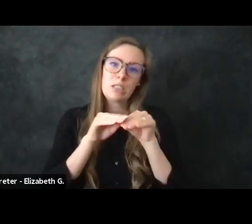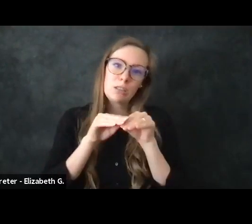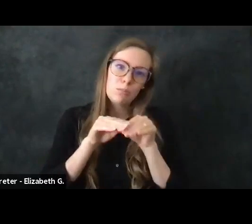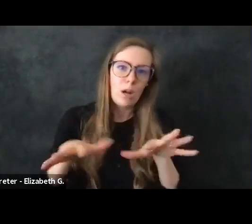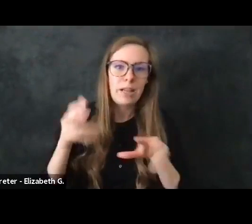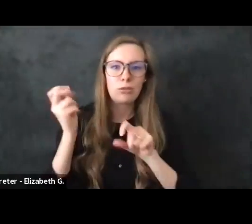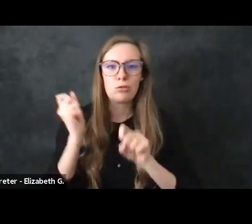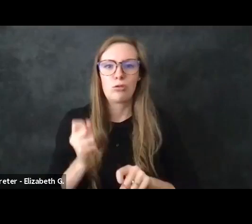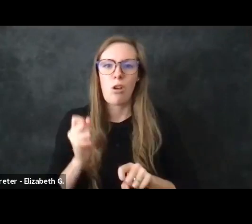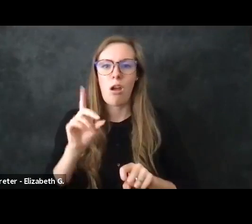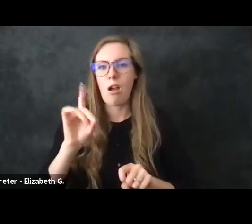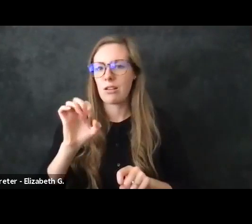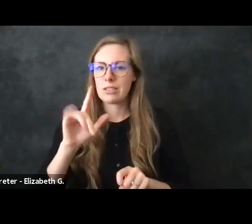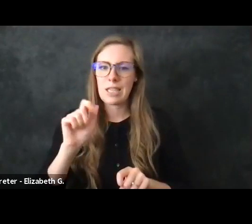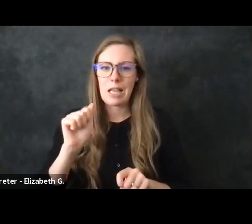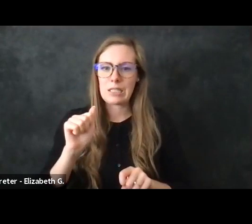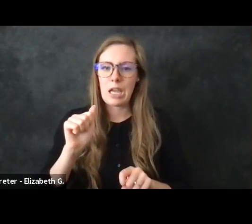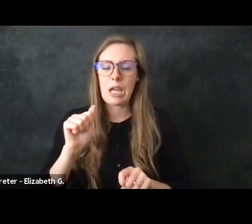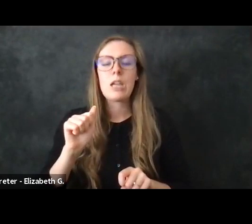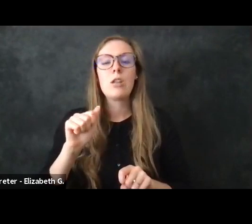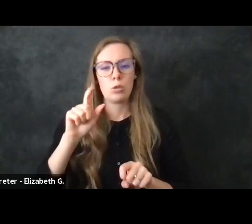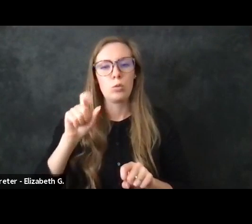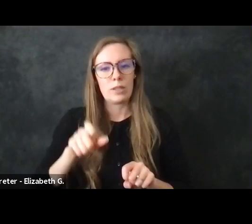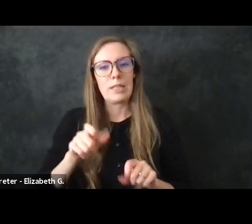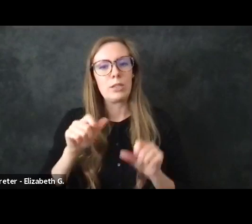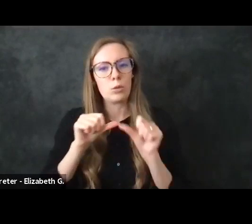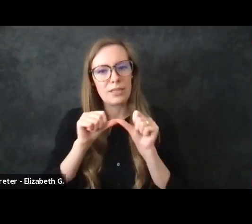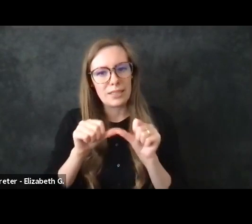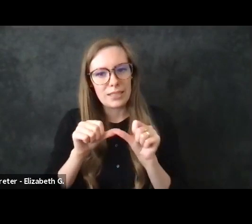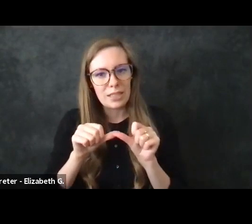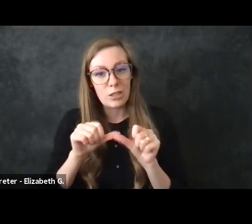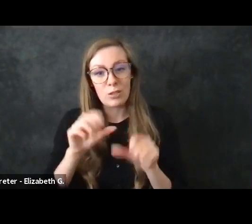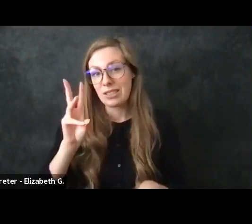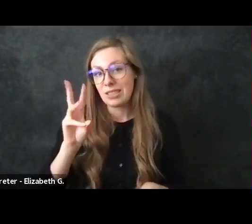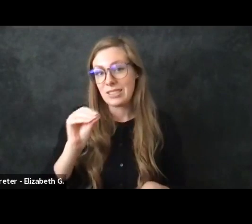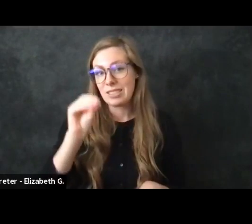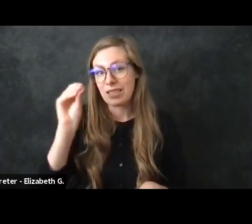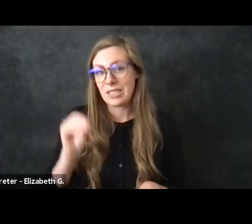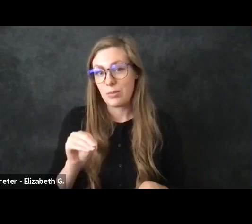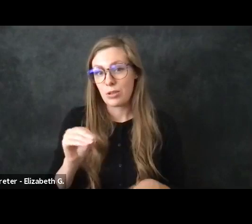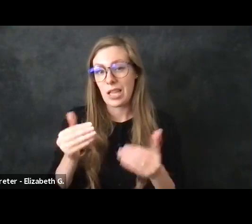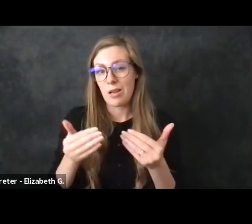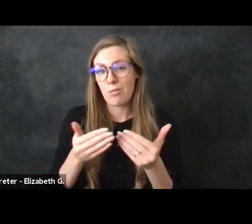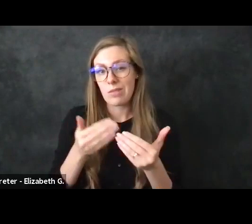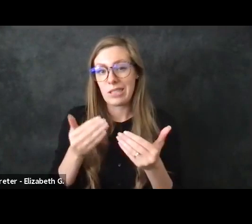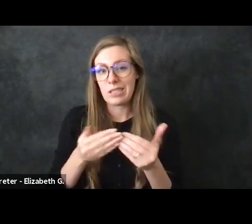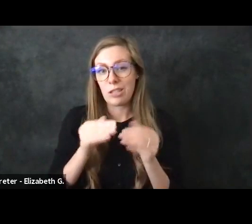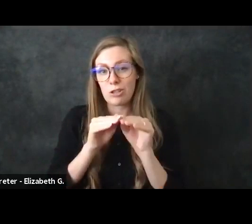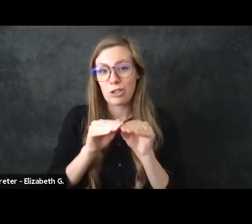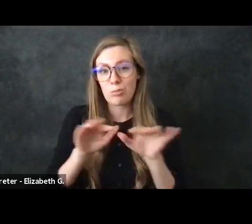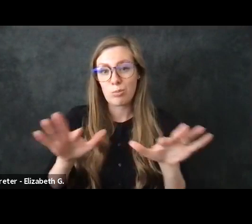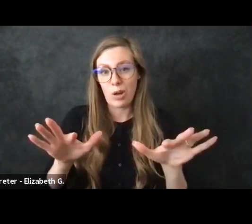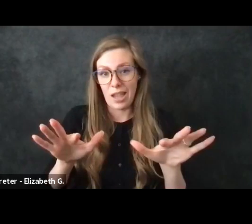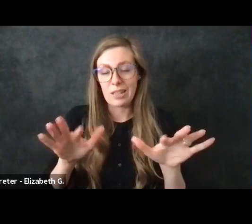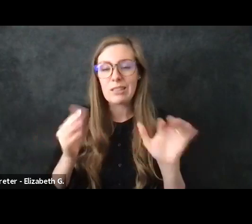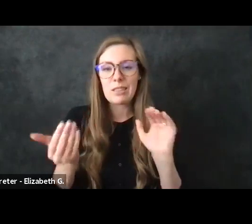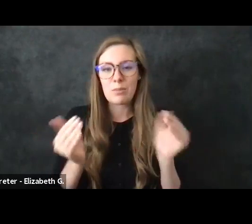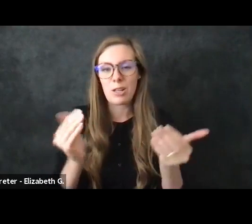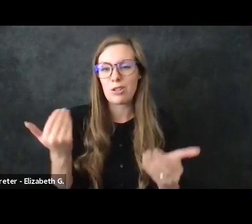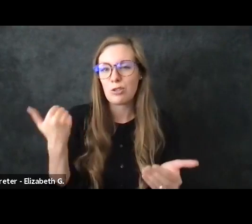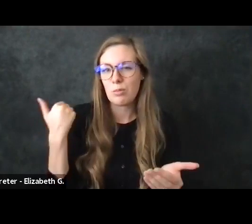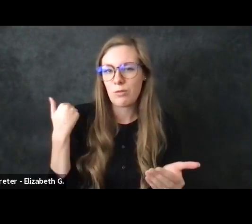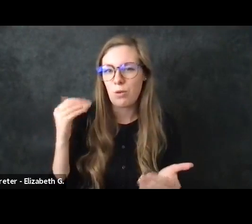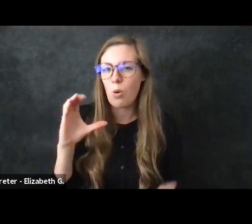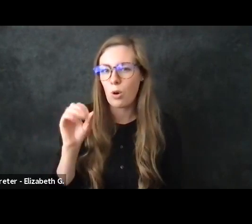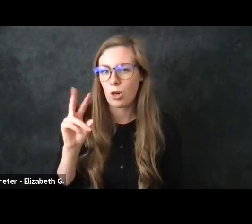in our community, we can't back down. The Delta variant is 60% more contagious than earlier mutations of the COVID virus, and we are